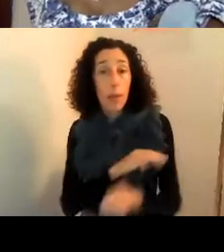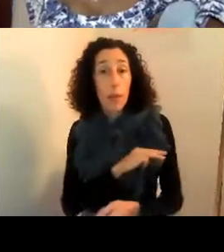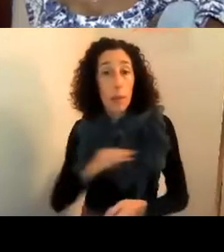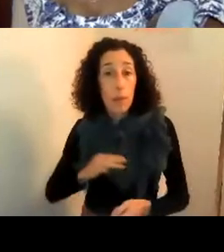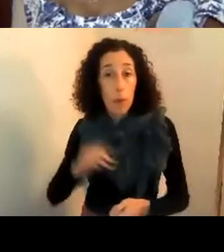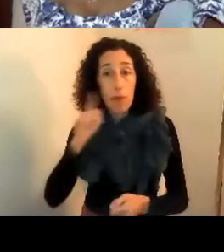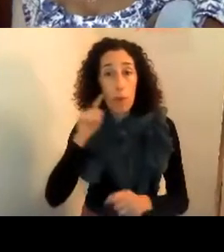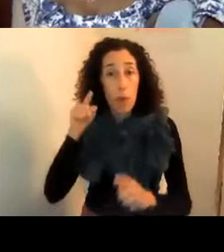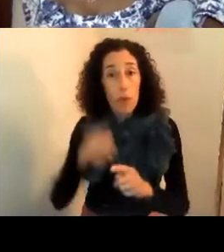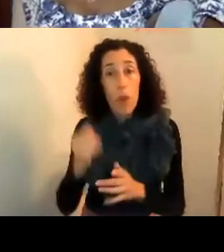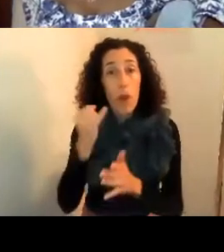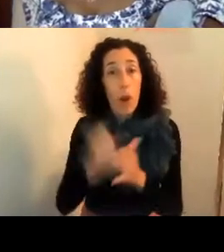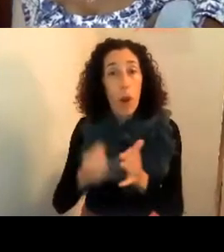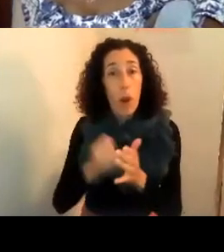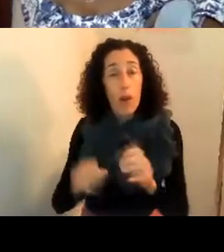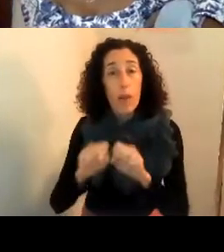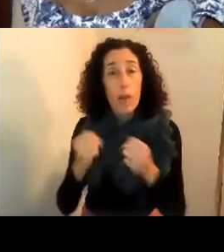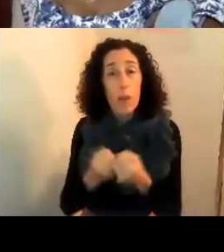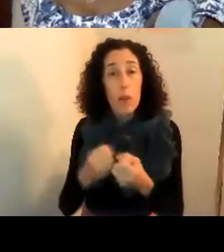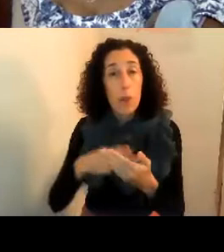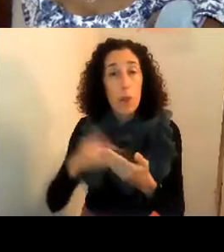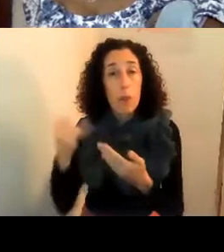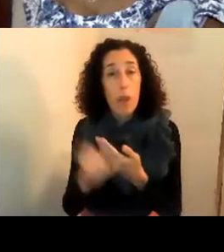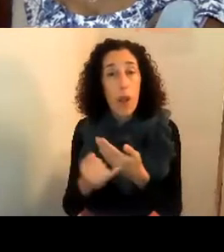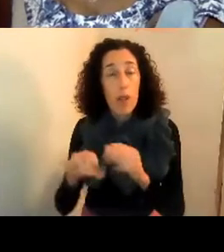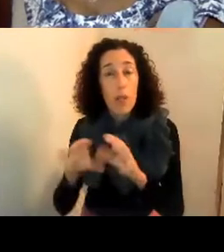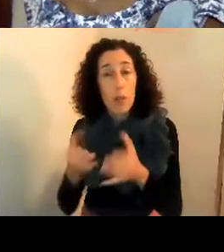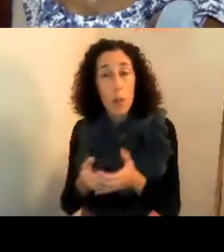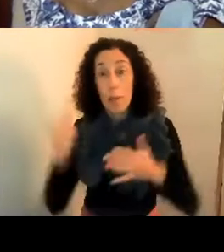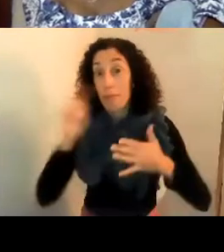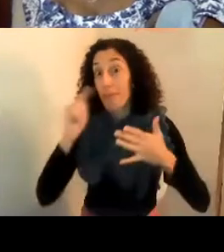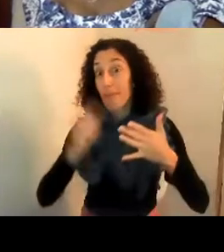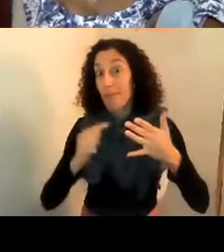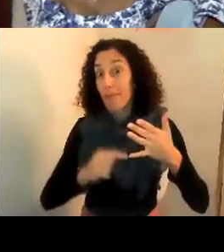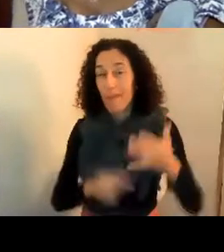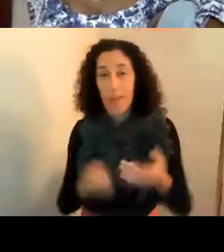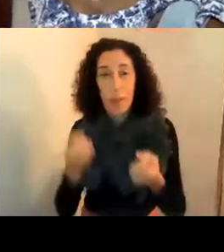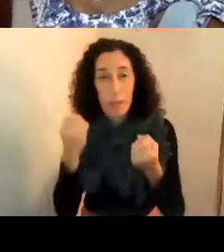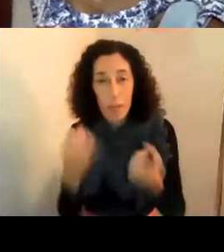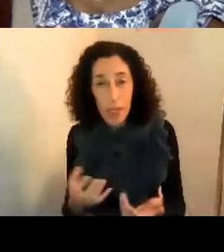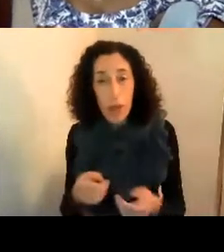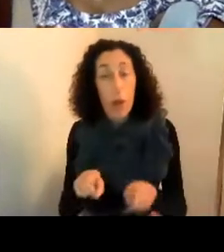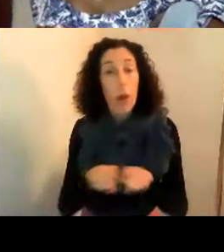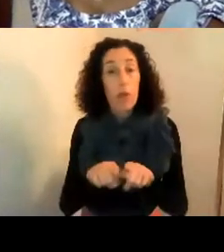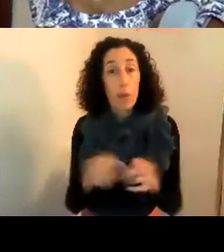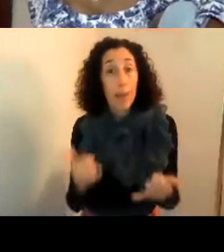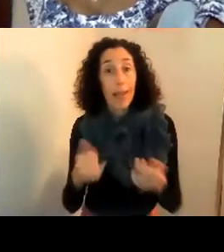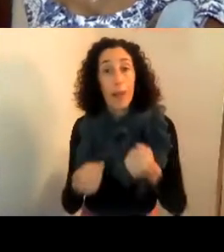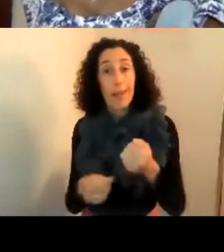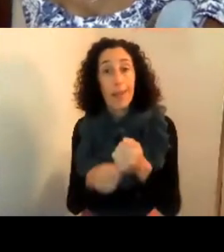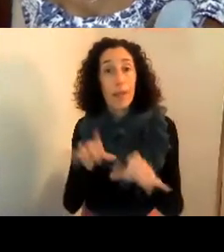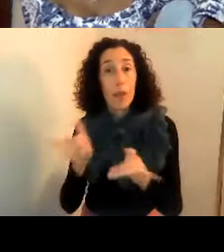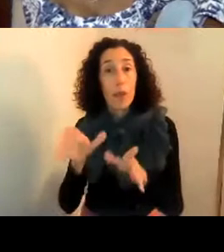and social projects, excuse me. And she is currently the assistant curator of visual arts at the